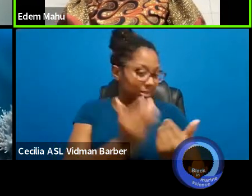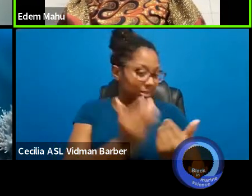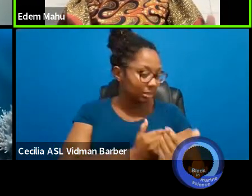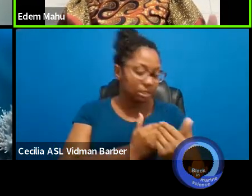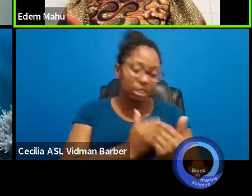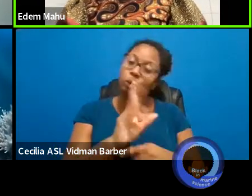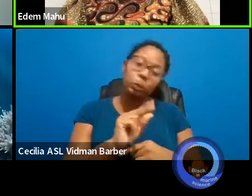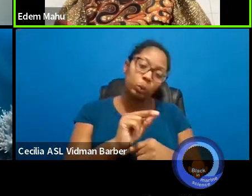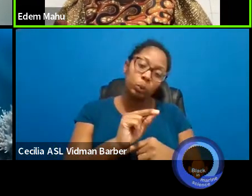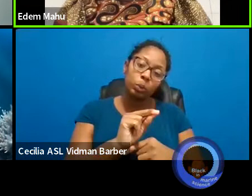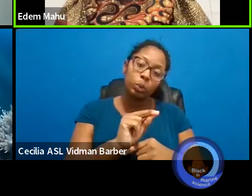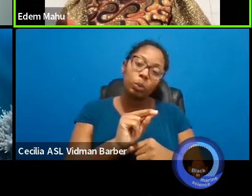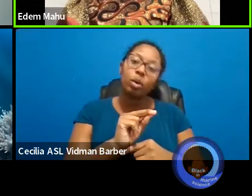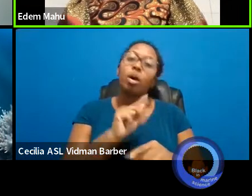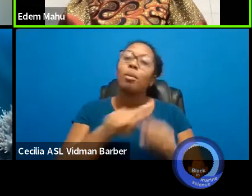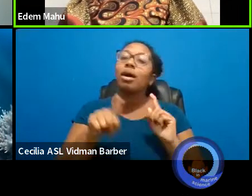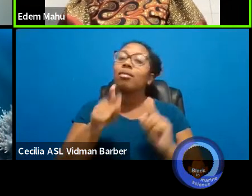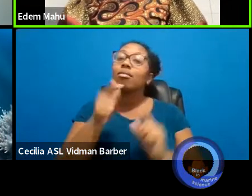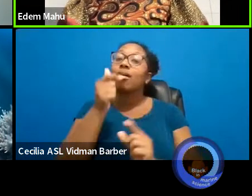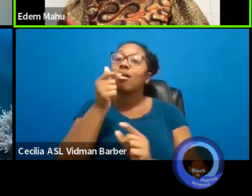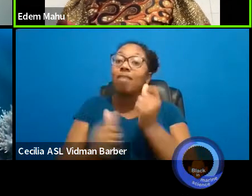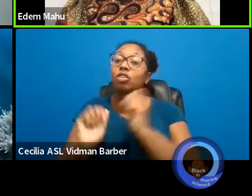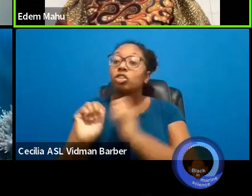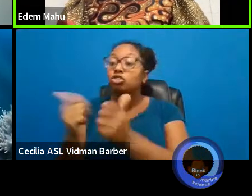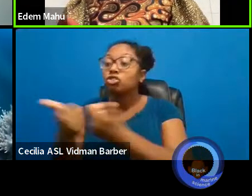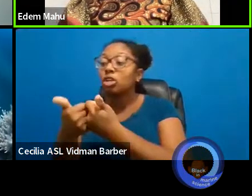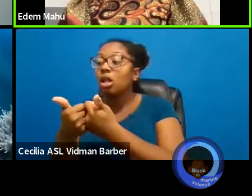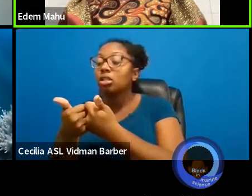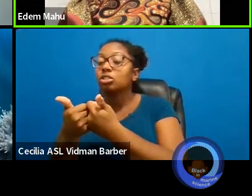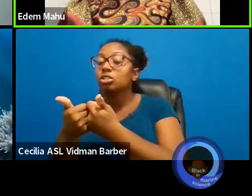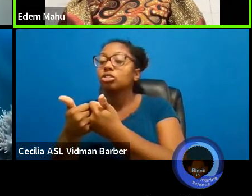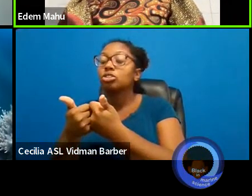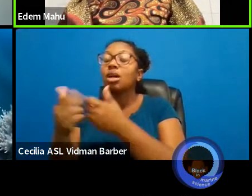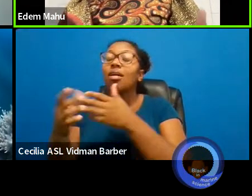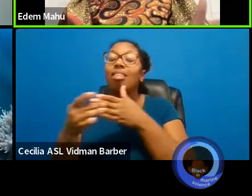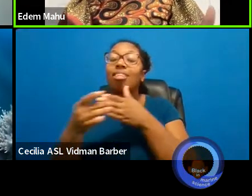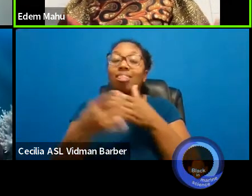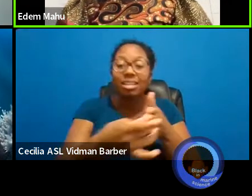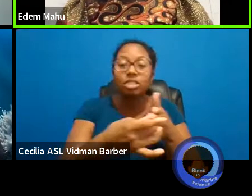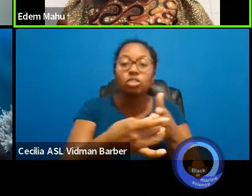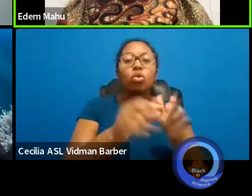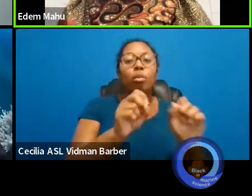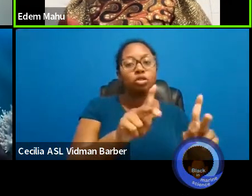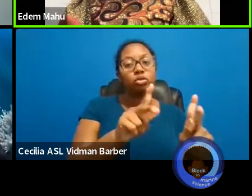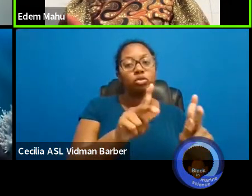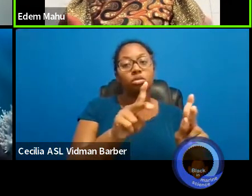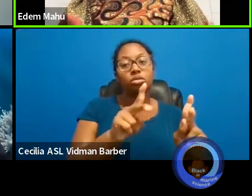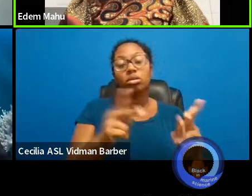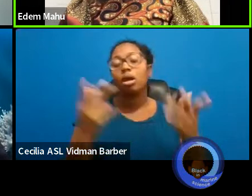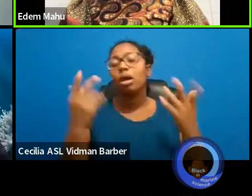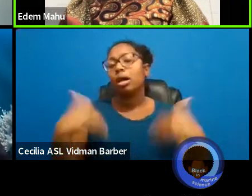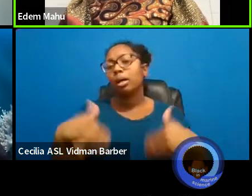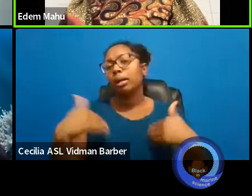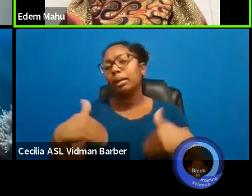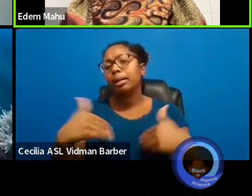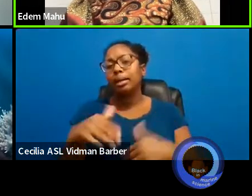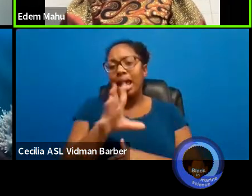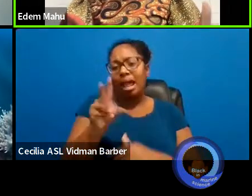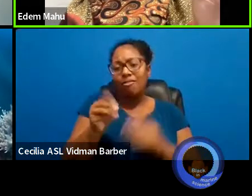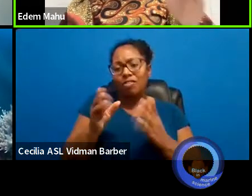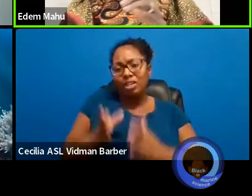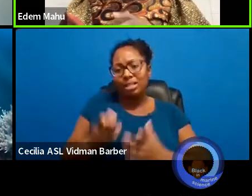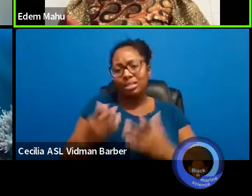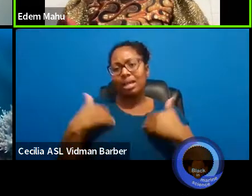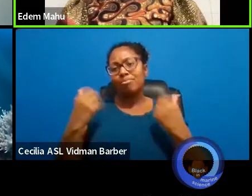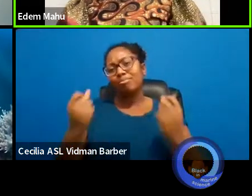but with every challenge comes opportunity. We have a lot of talents as Africans, and